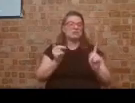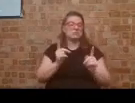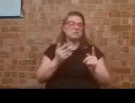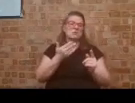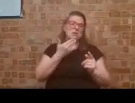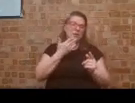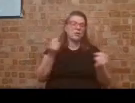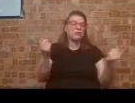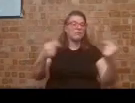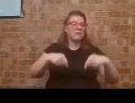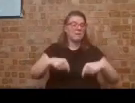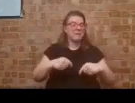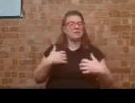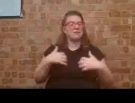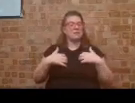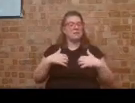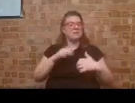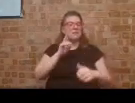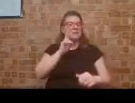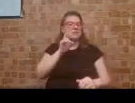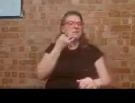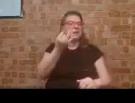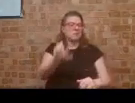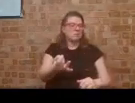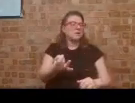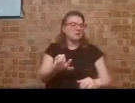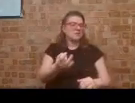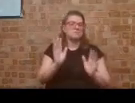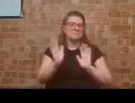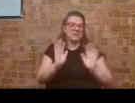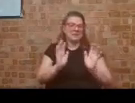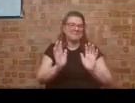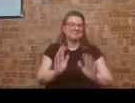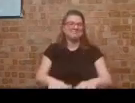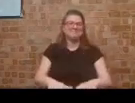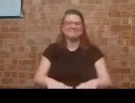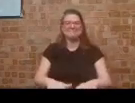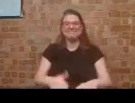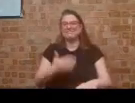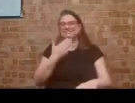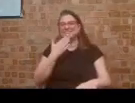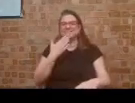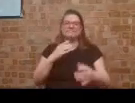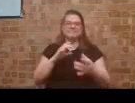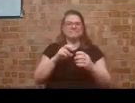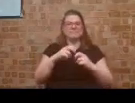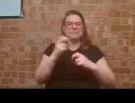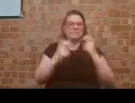attending, and we look forward to meeting you all again next week. Bye bye. Thanks, Andrew. Bye bye.